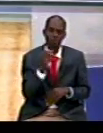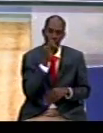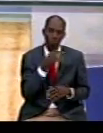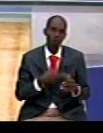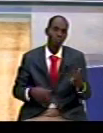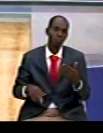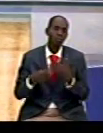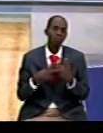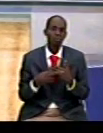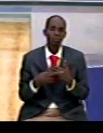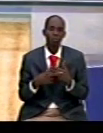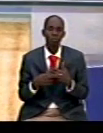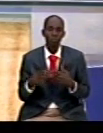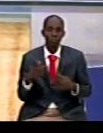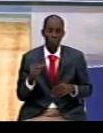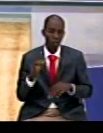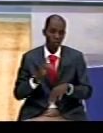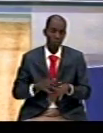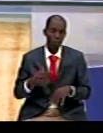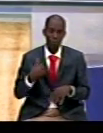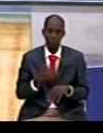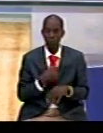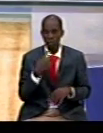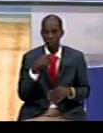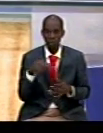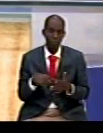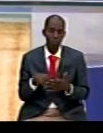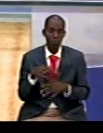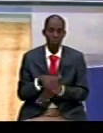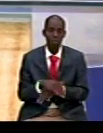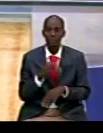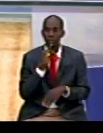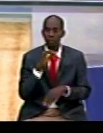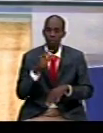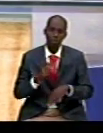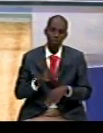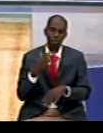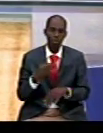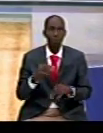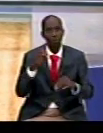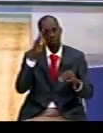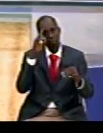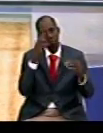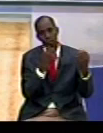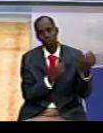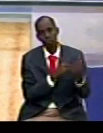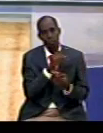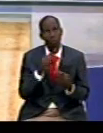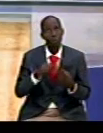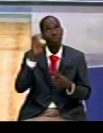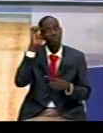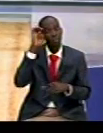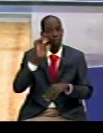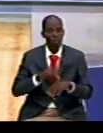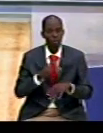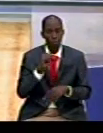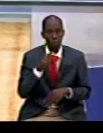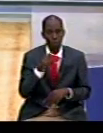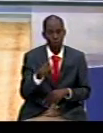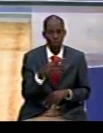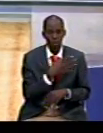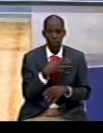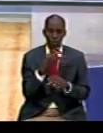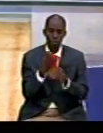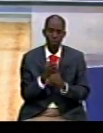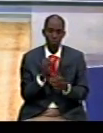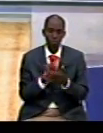restoration. The touch we're talking about tonight, which is the touch of faith. When he touches you and you receive that touch by